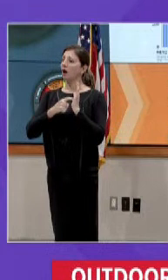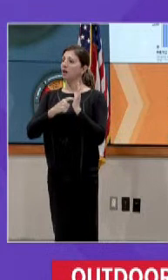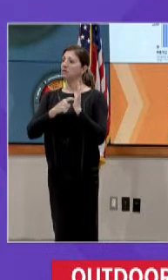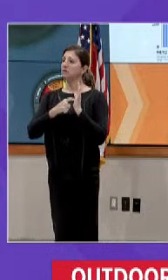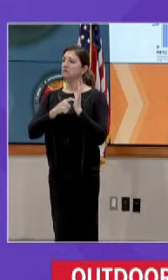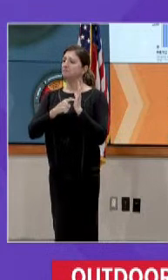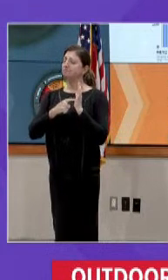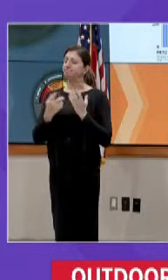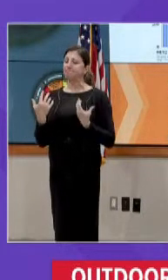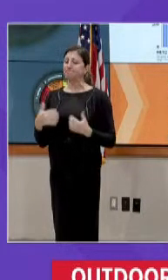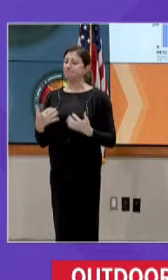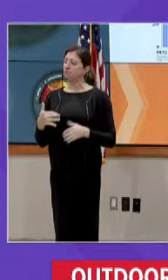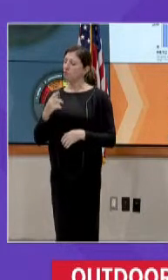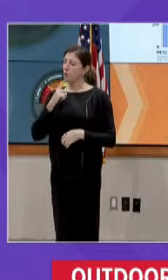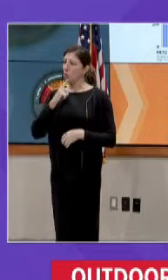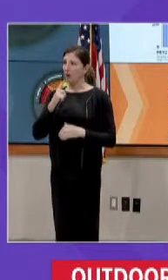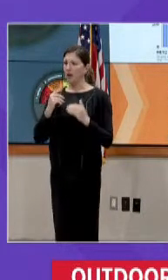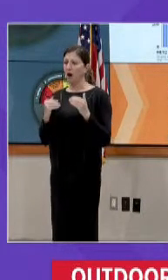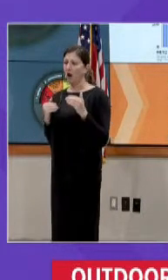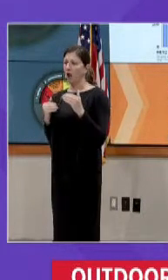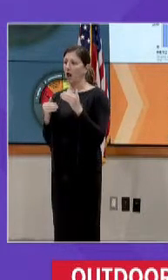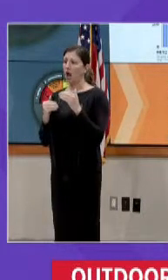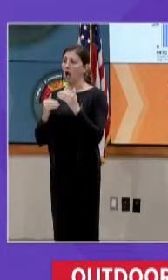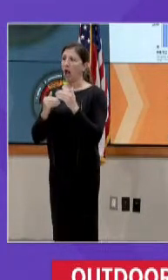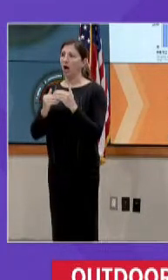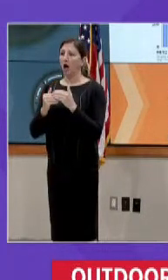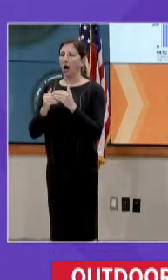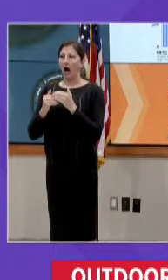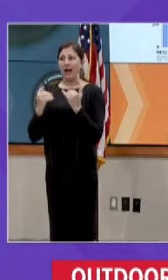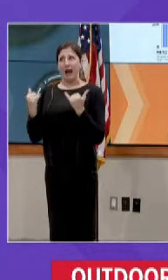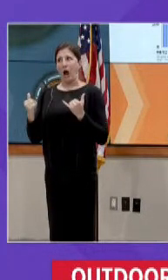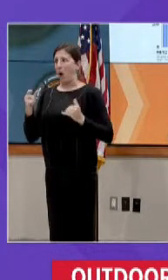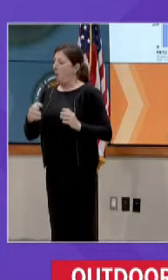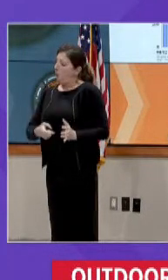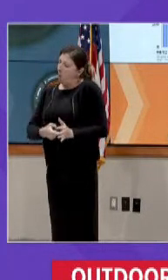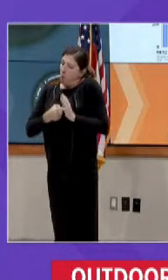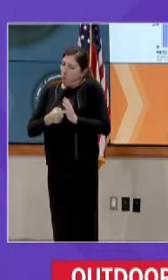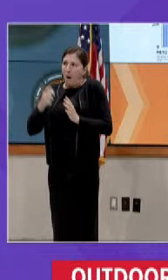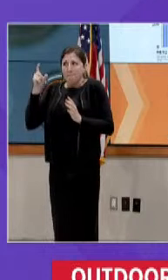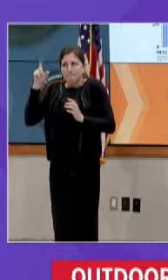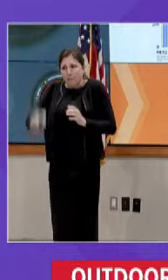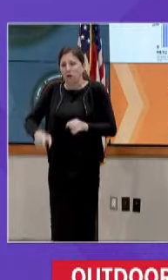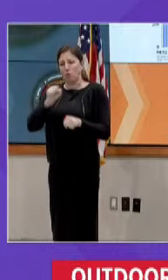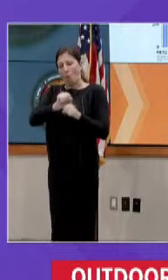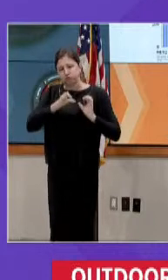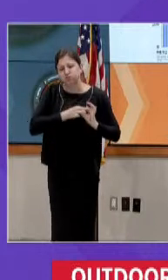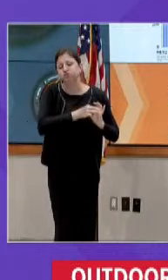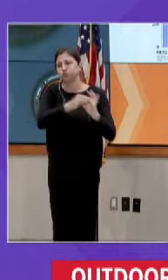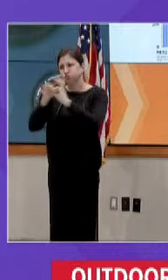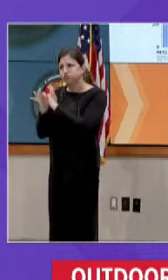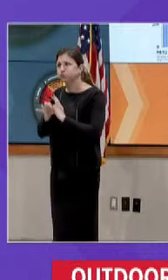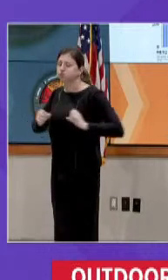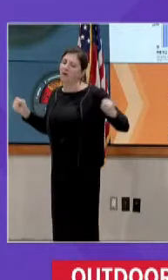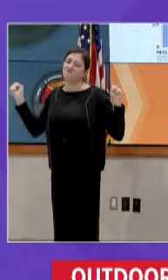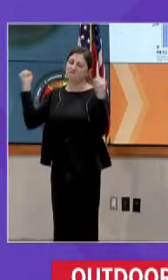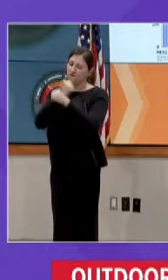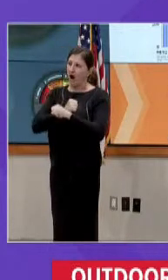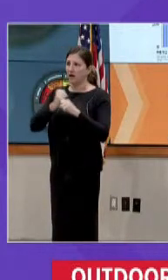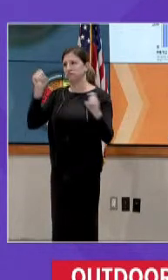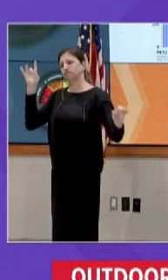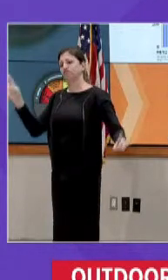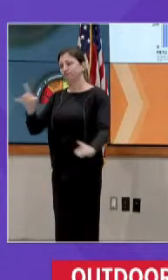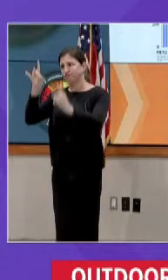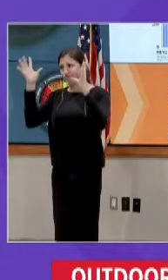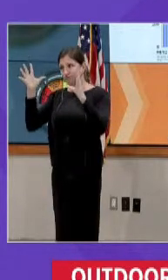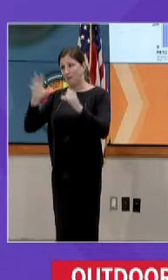are really at that point where we have to all work together to fight this pandemic. We know that we